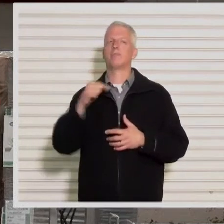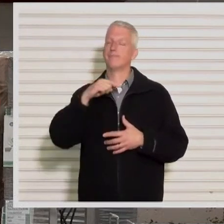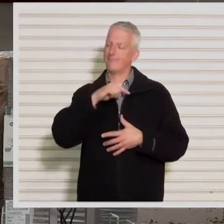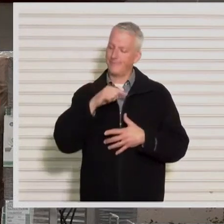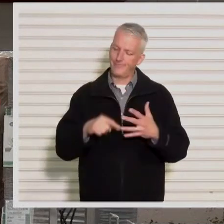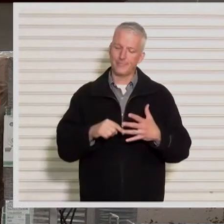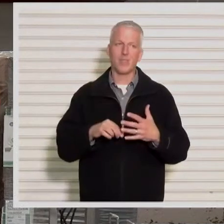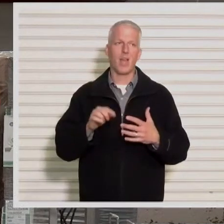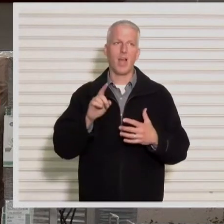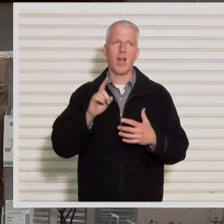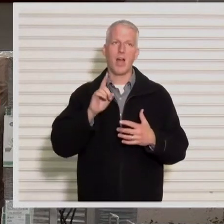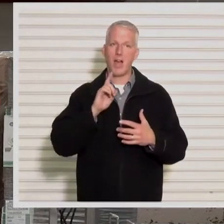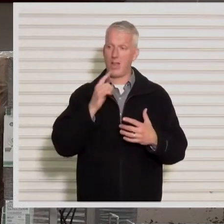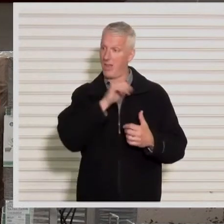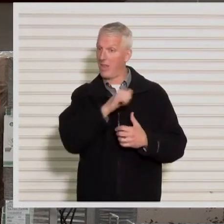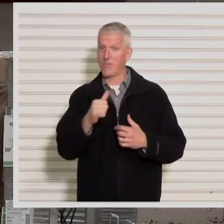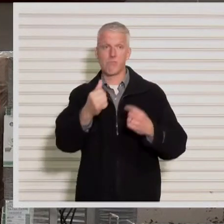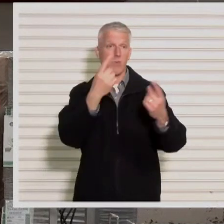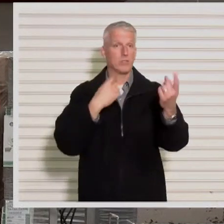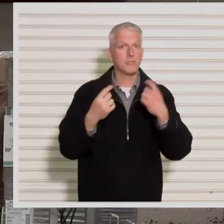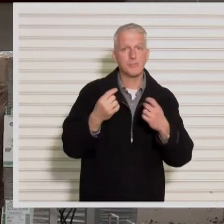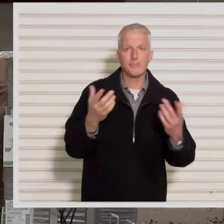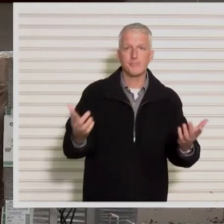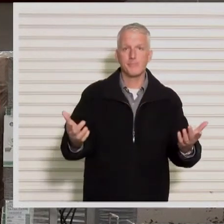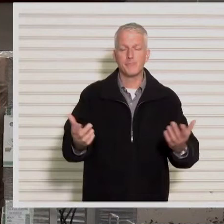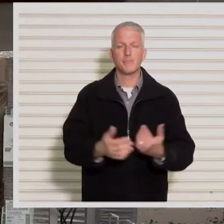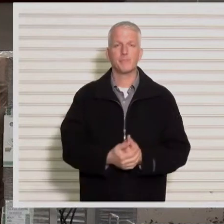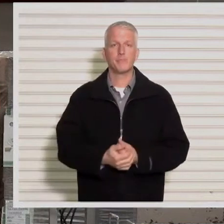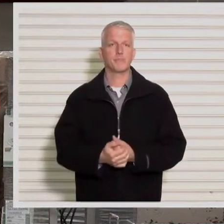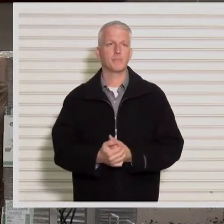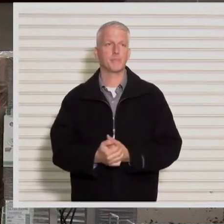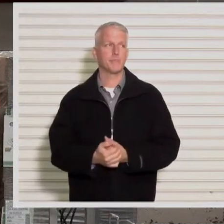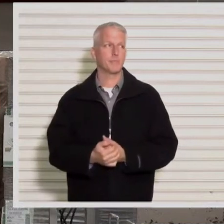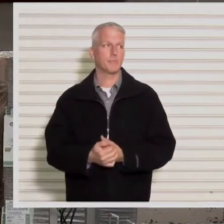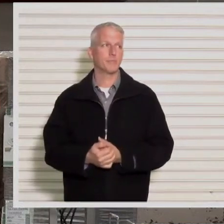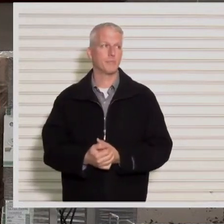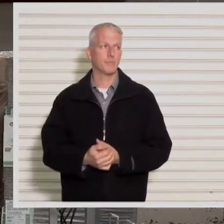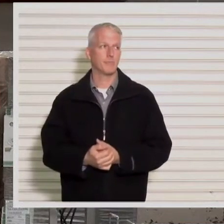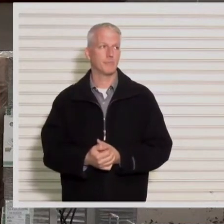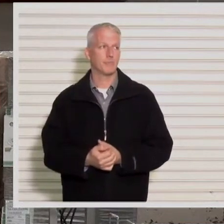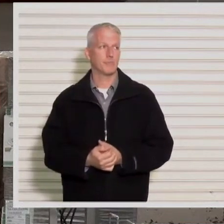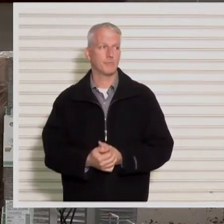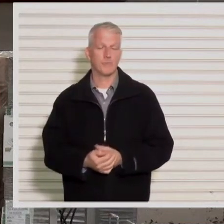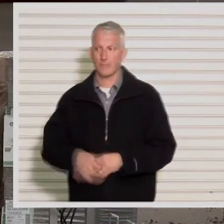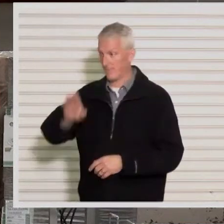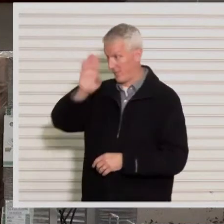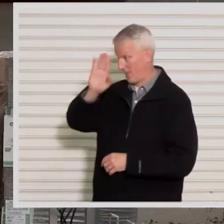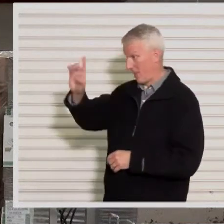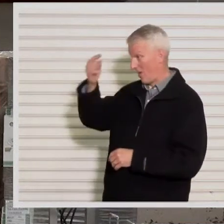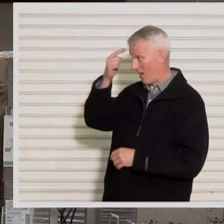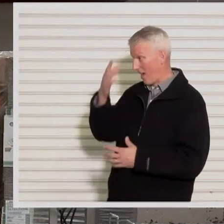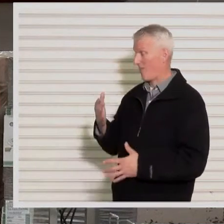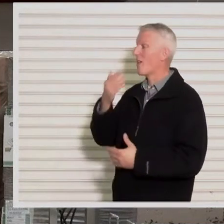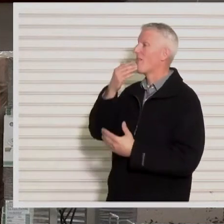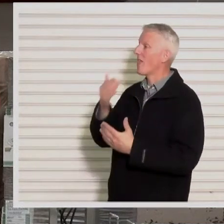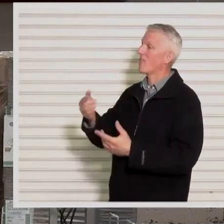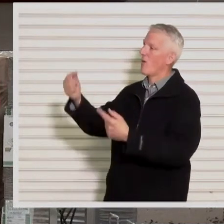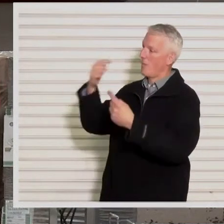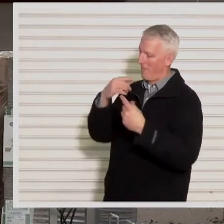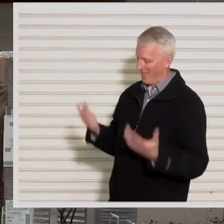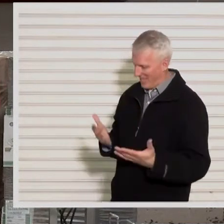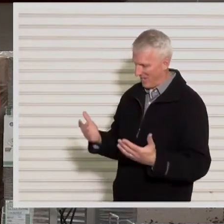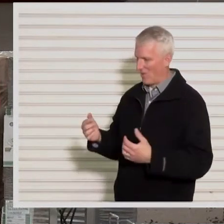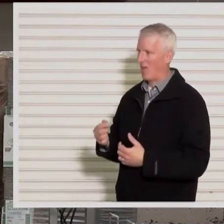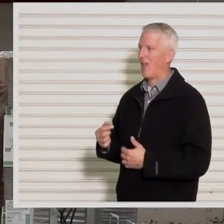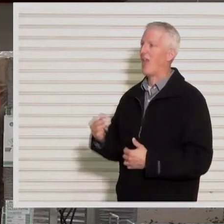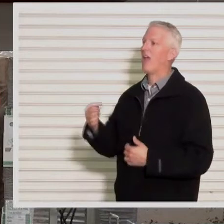that, happy to take any questions. Hi, Governor. Thank you for being here today. I'm Rebecca Plevin, the